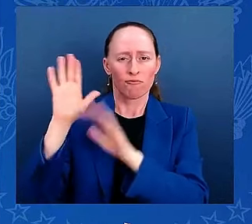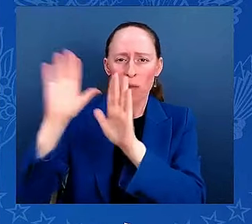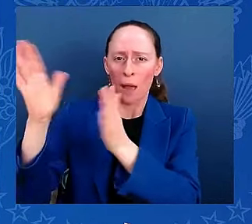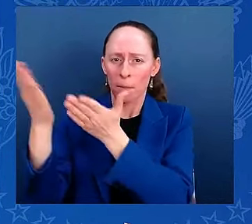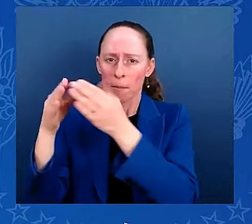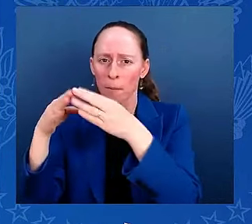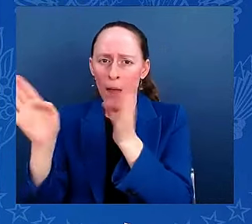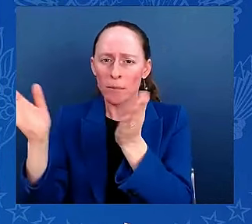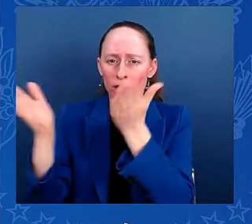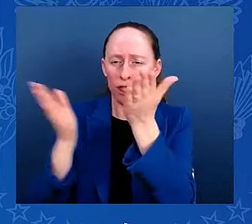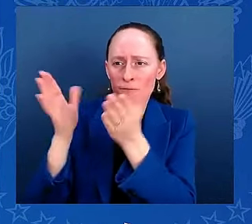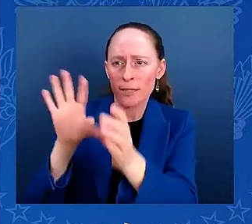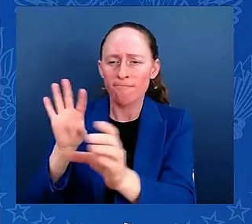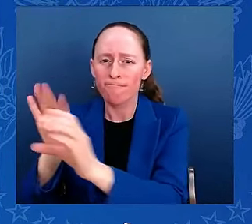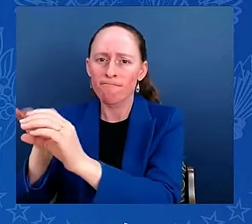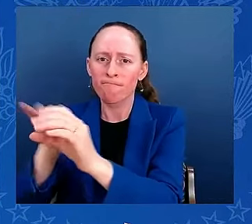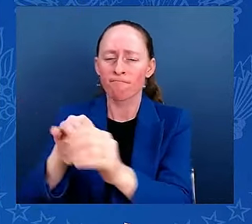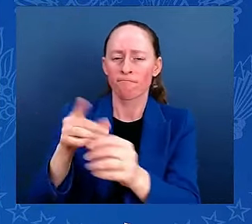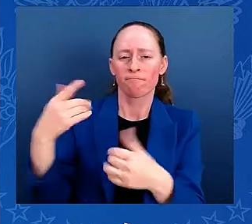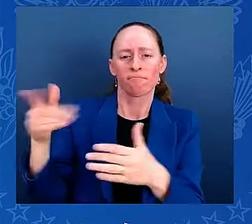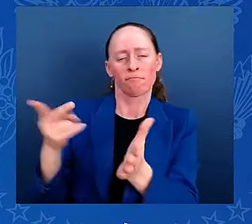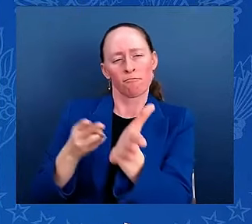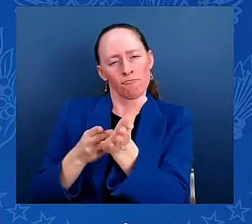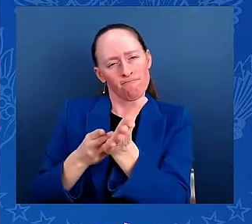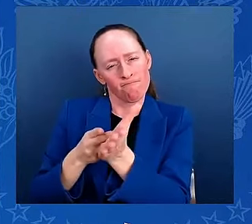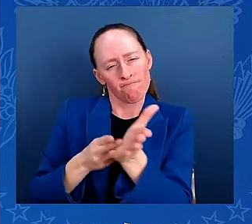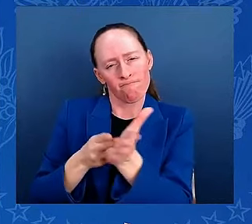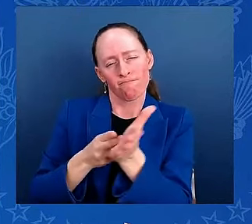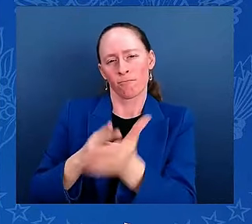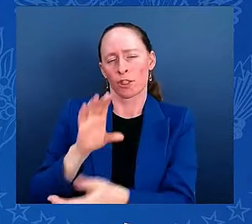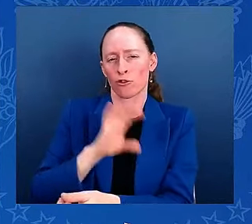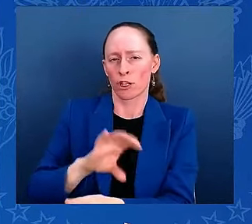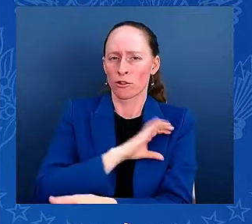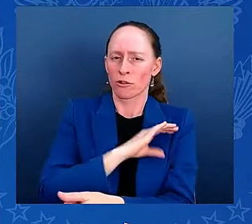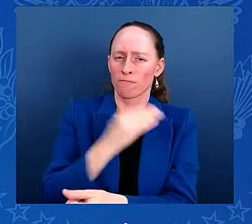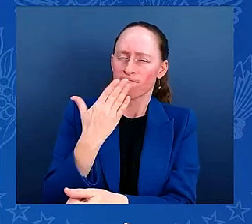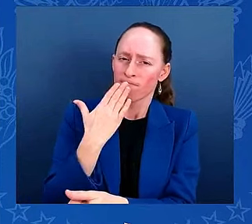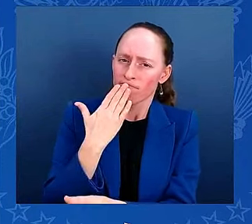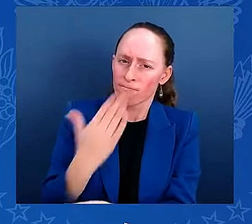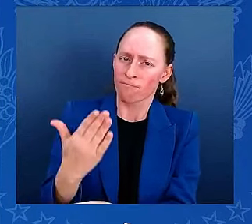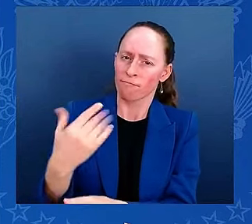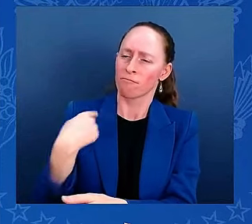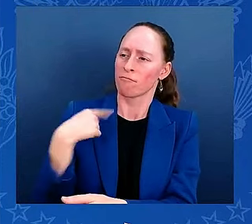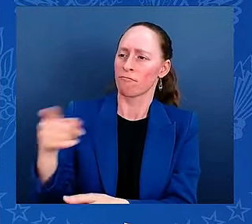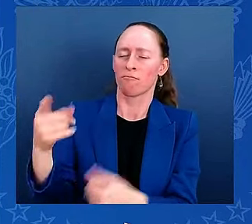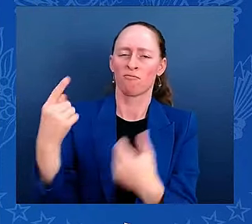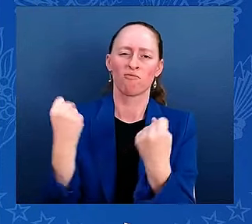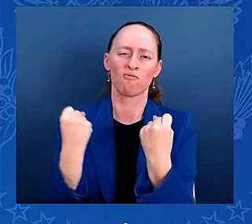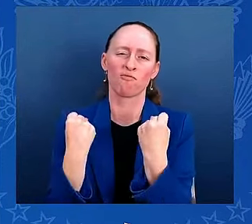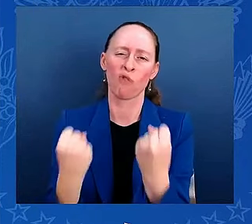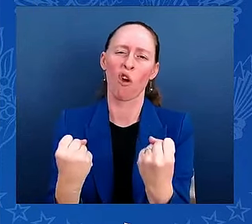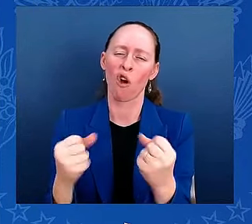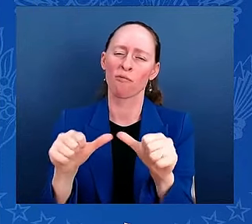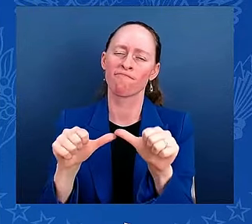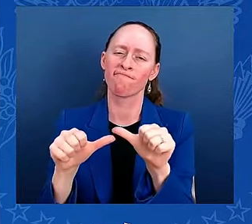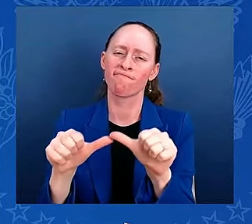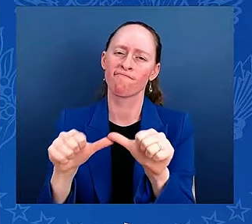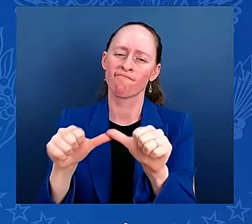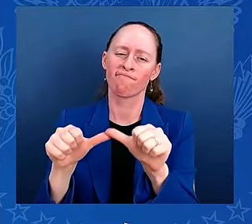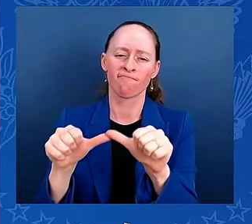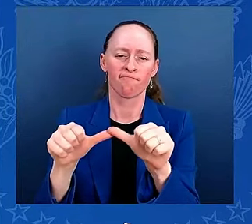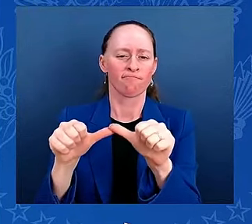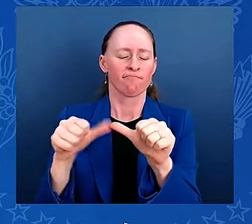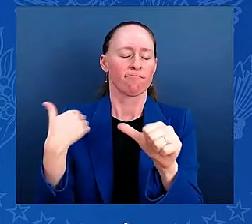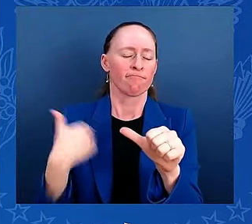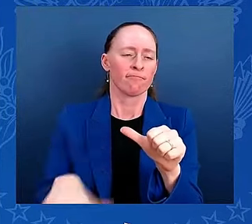has a backbone like a ramrod. She has great character, true character. She gave her whole heart and effort, and she and her